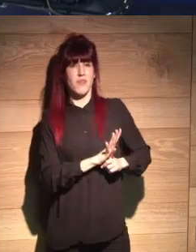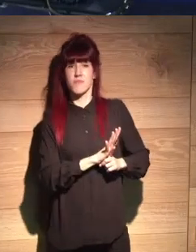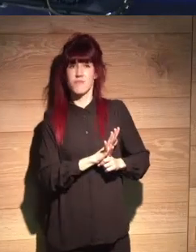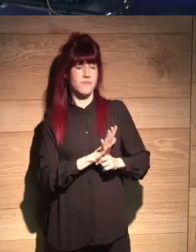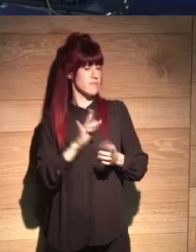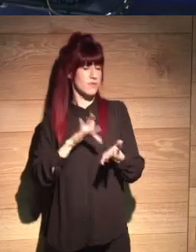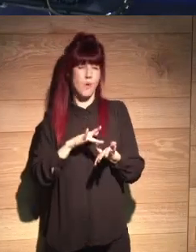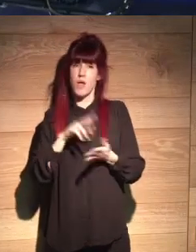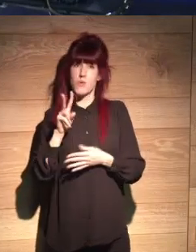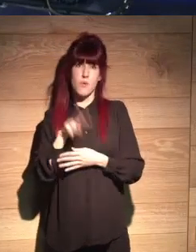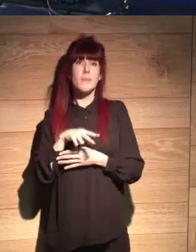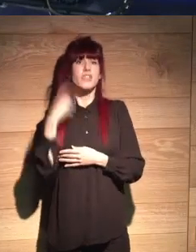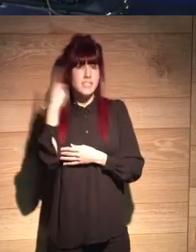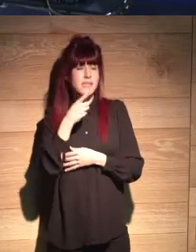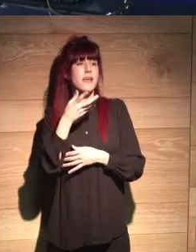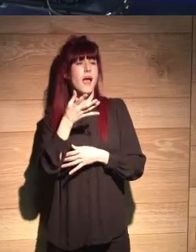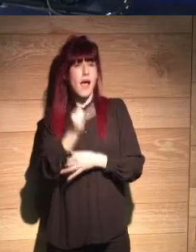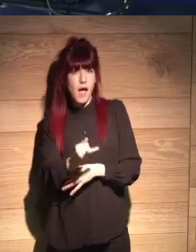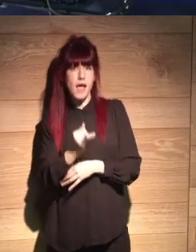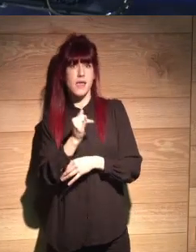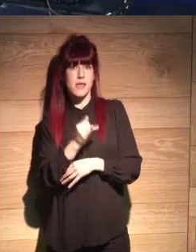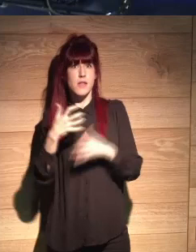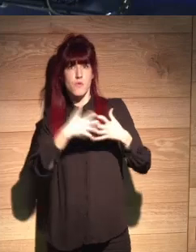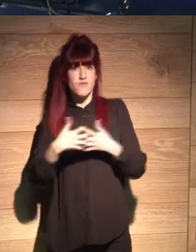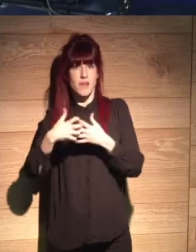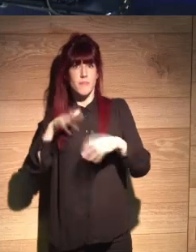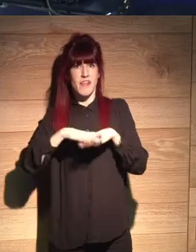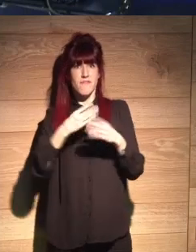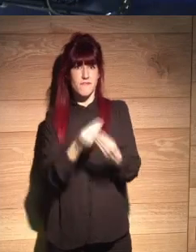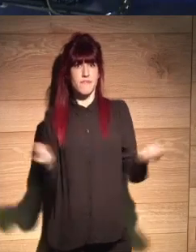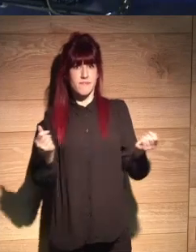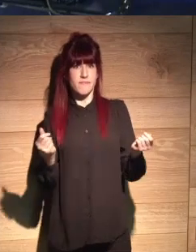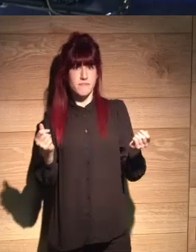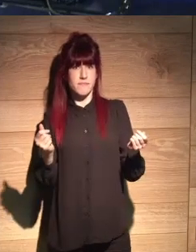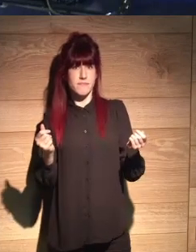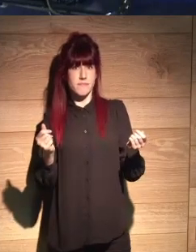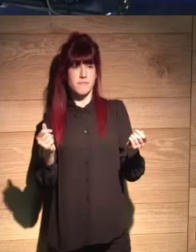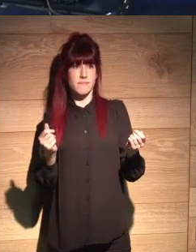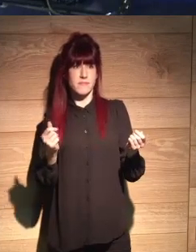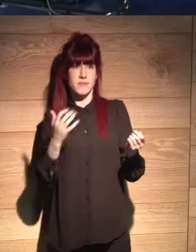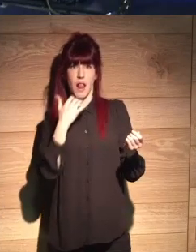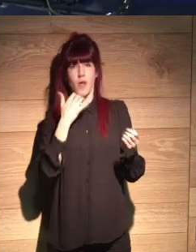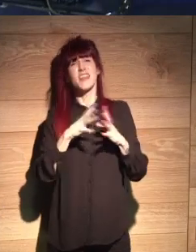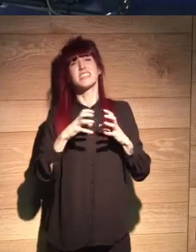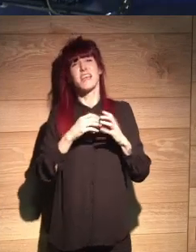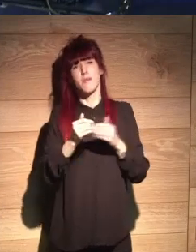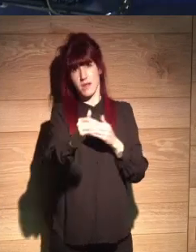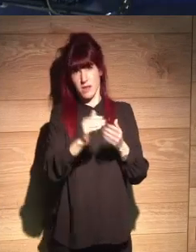I haven't gone through that discrimination, but I know that it exists, and we have to fight in order to put an end to